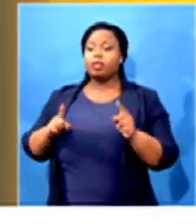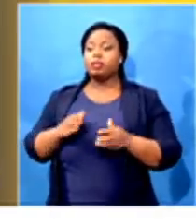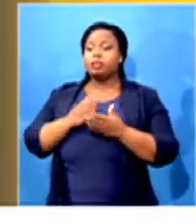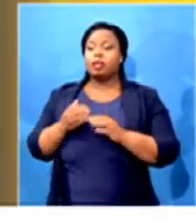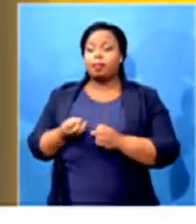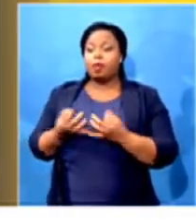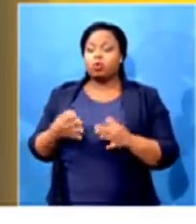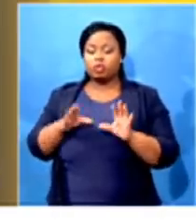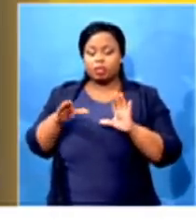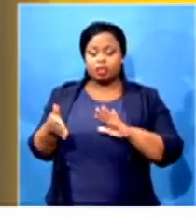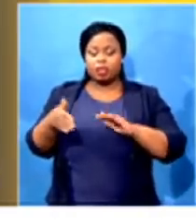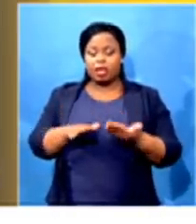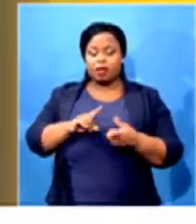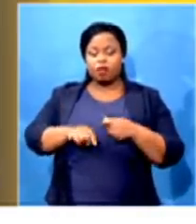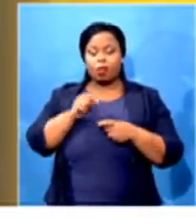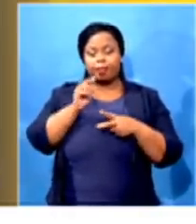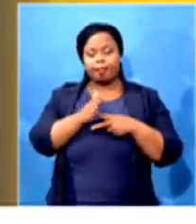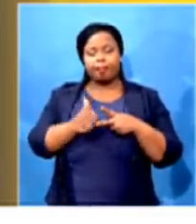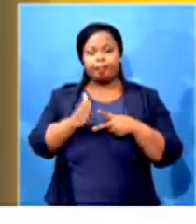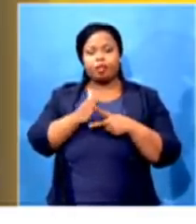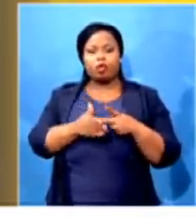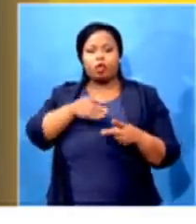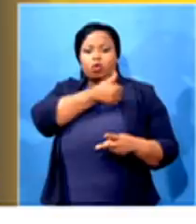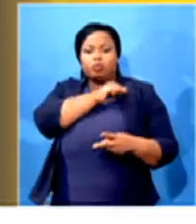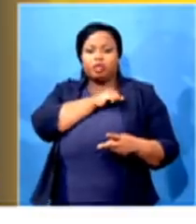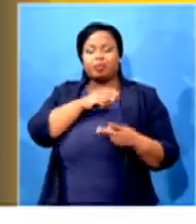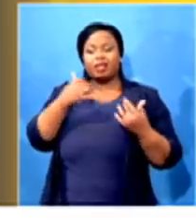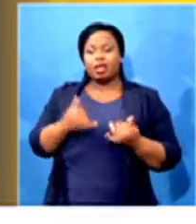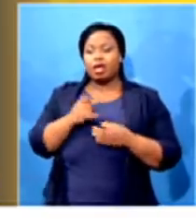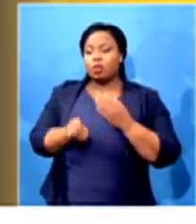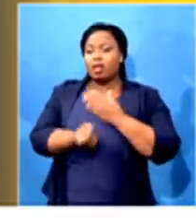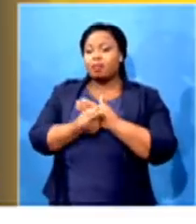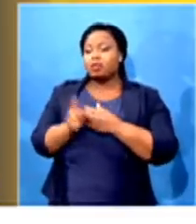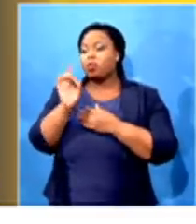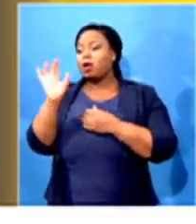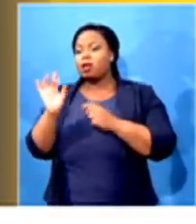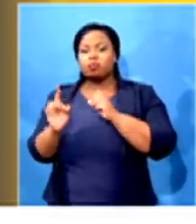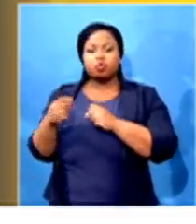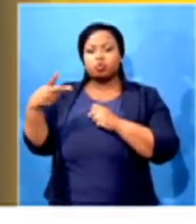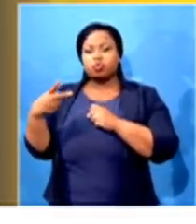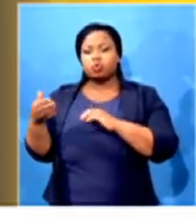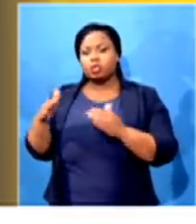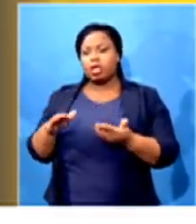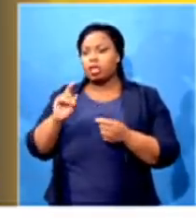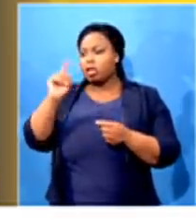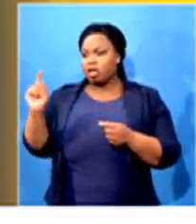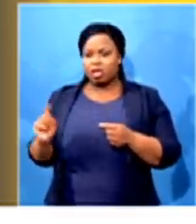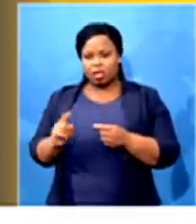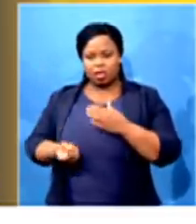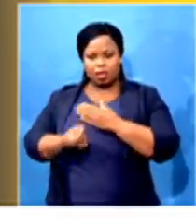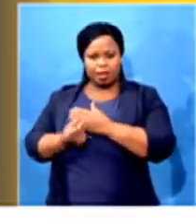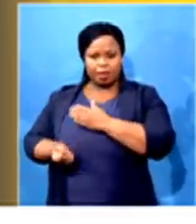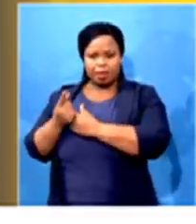from. Now we are beginning to see one or two deaths every day. It has